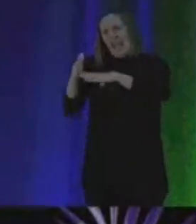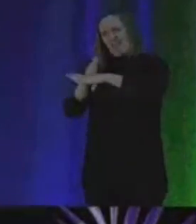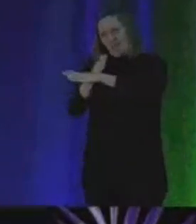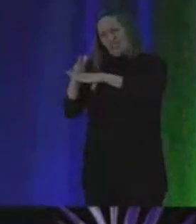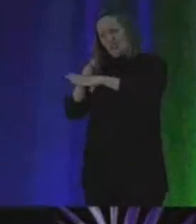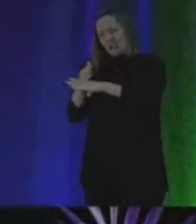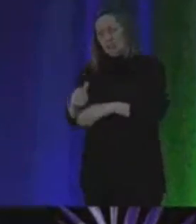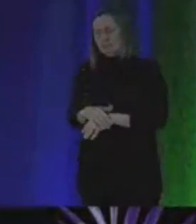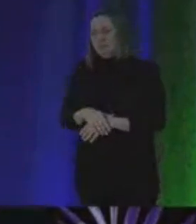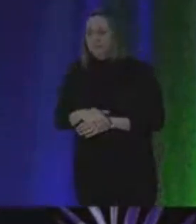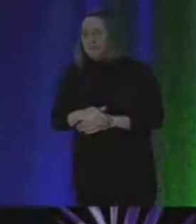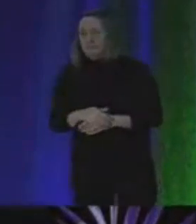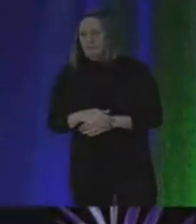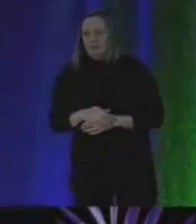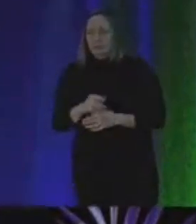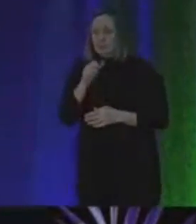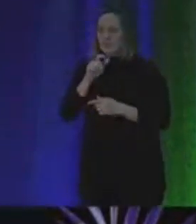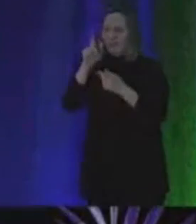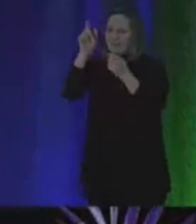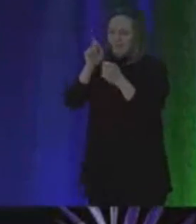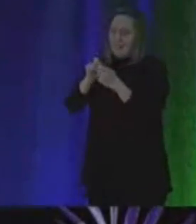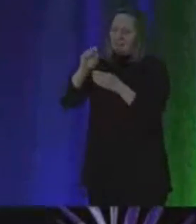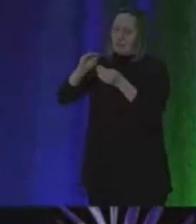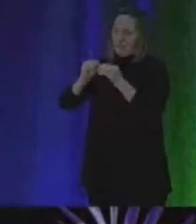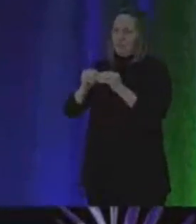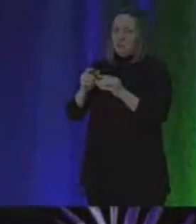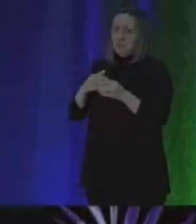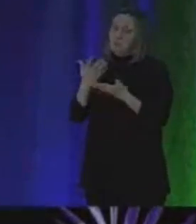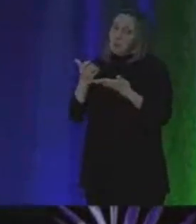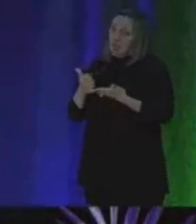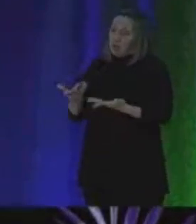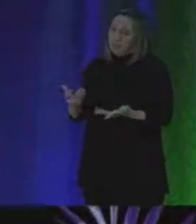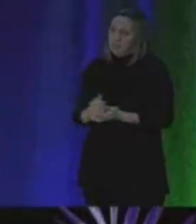on an average, so it's not like exact numbers, but it's helpful.